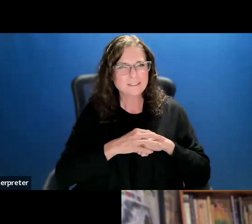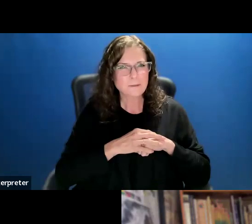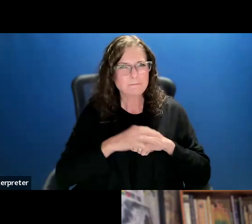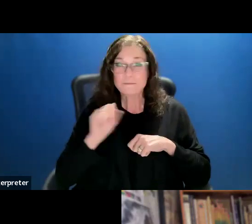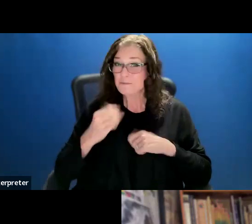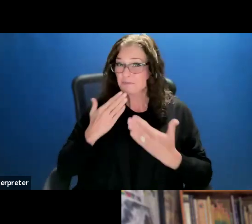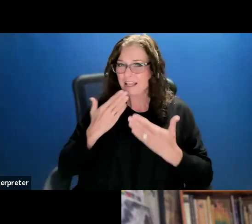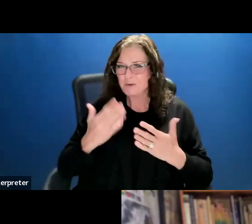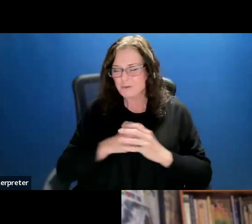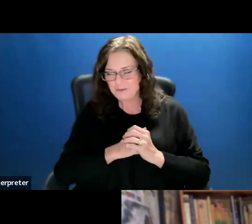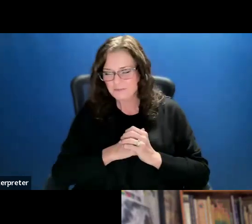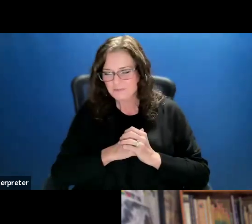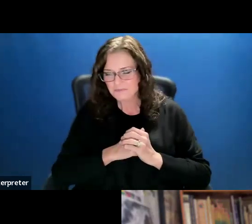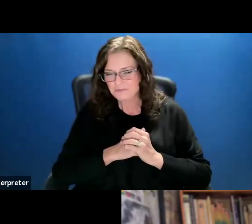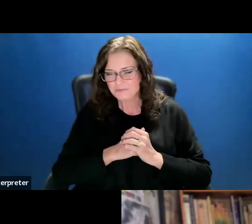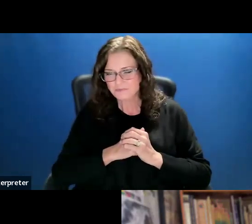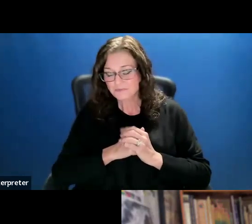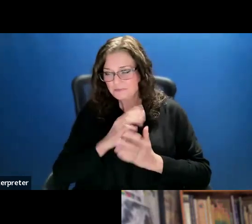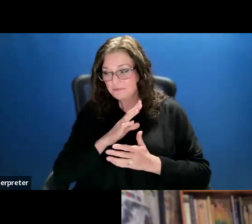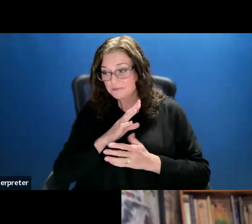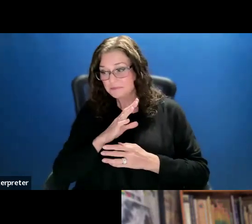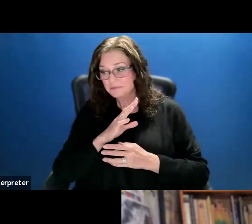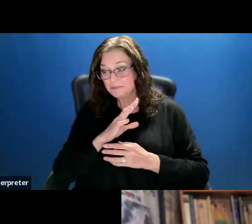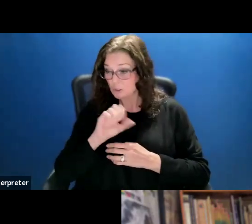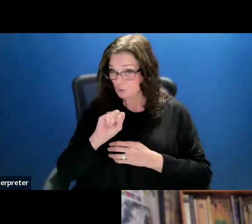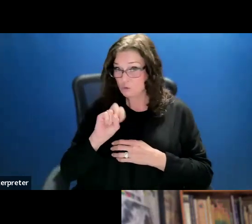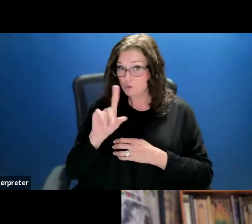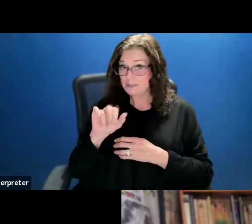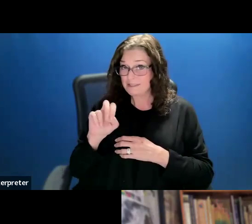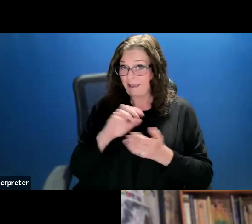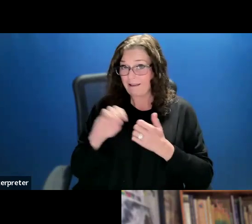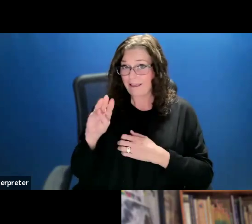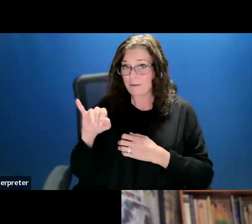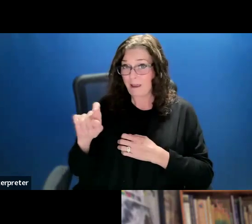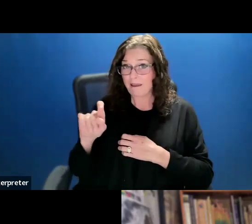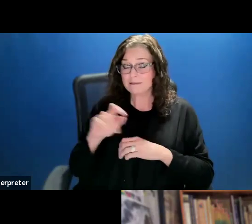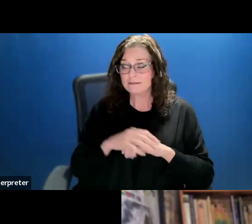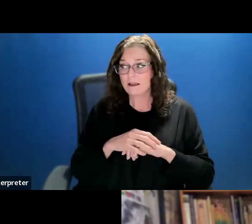Yes, thank you. And Suzanne and Max,